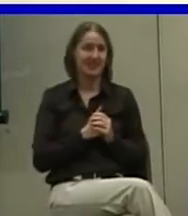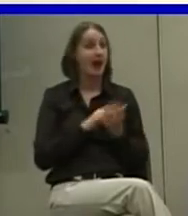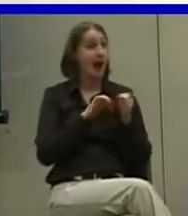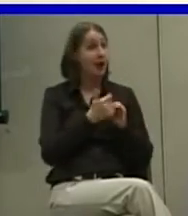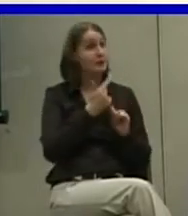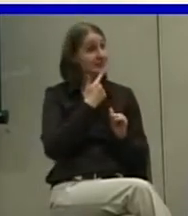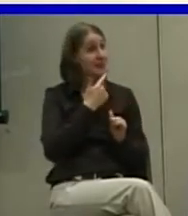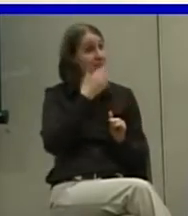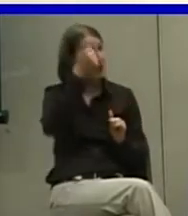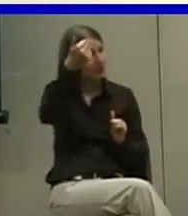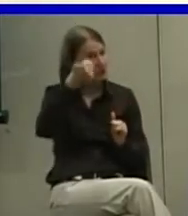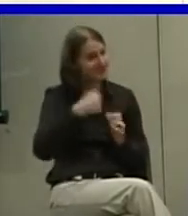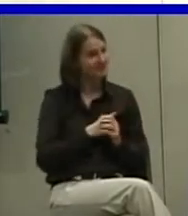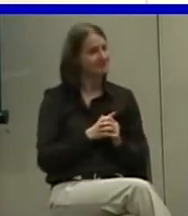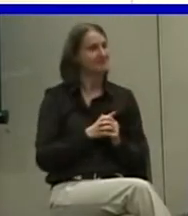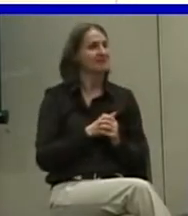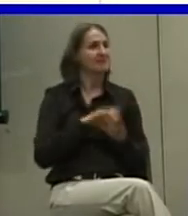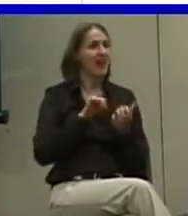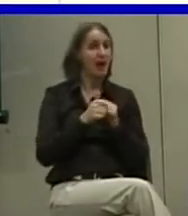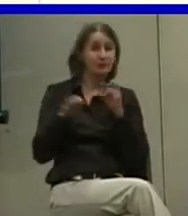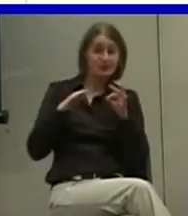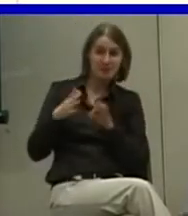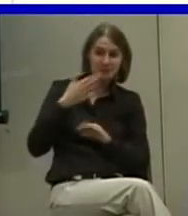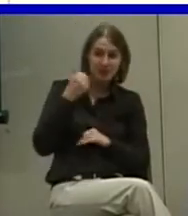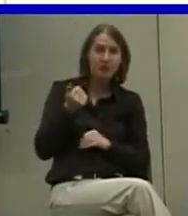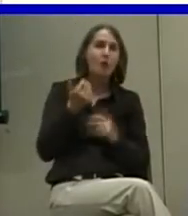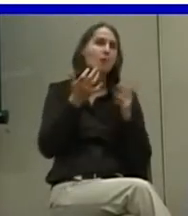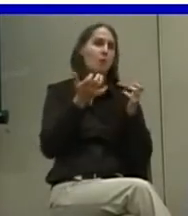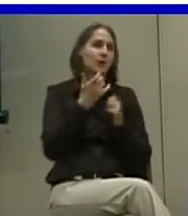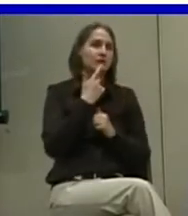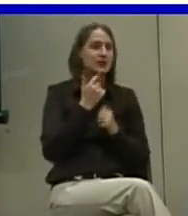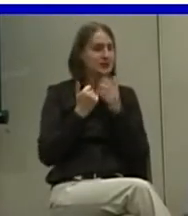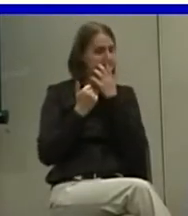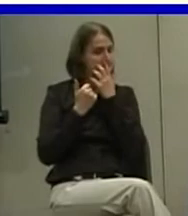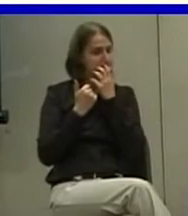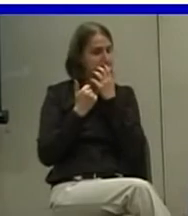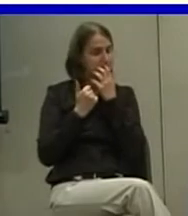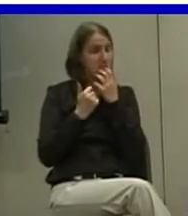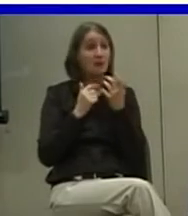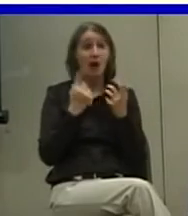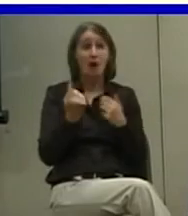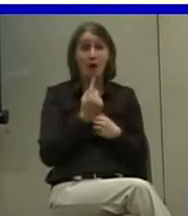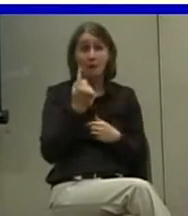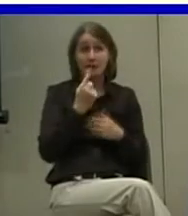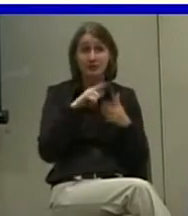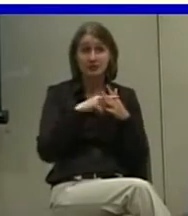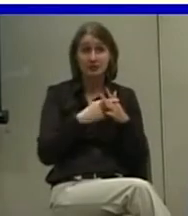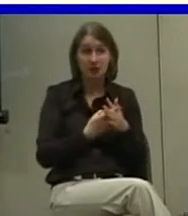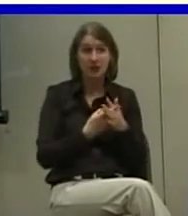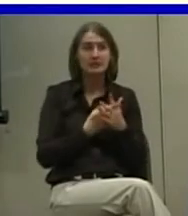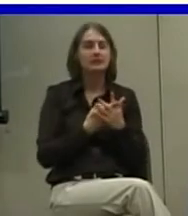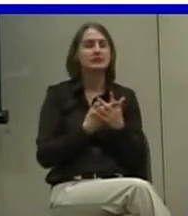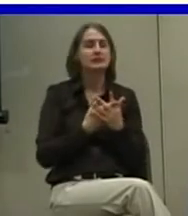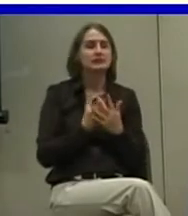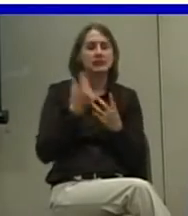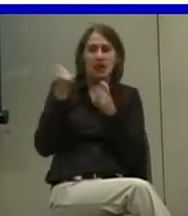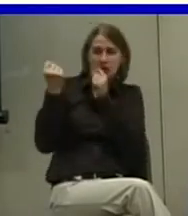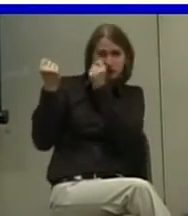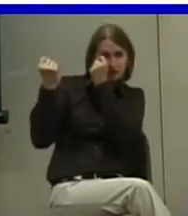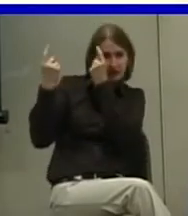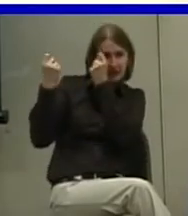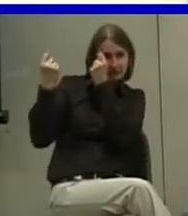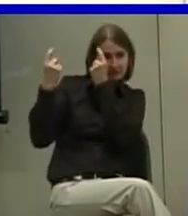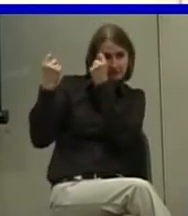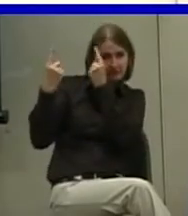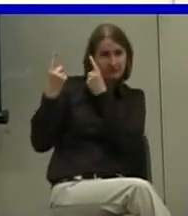better? What we want to be able to do is say, I always would begin being empathetic. I don't care how bad